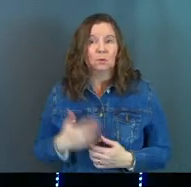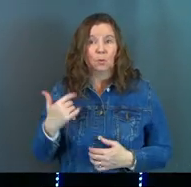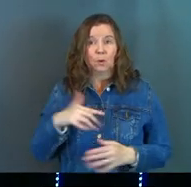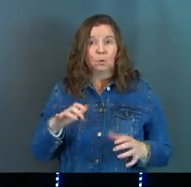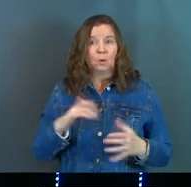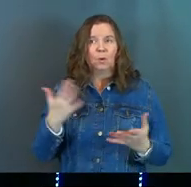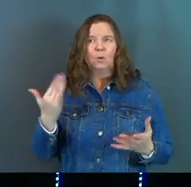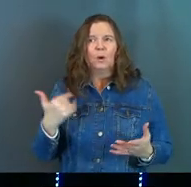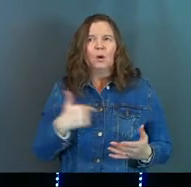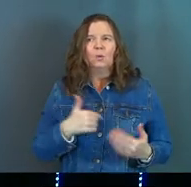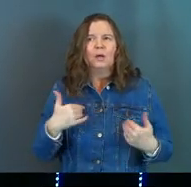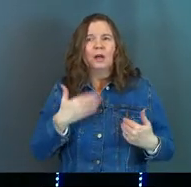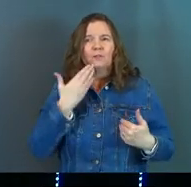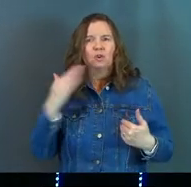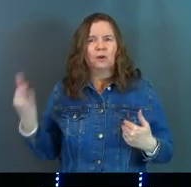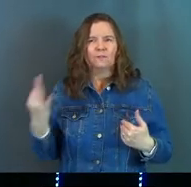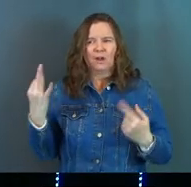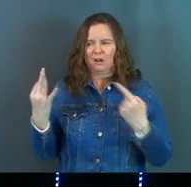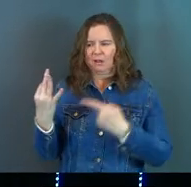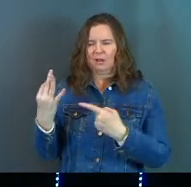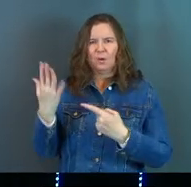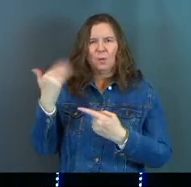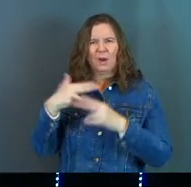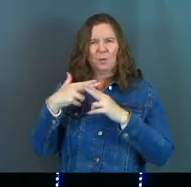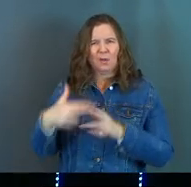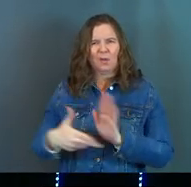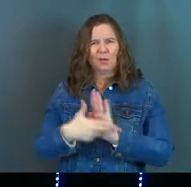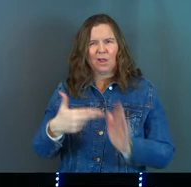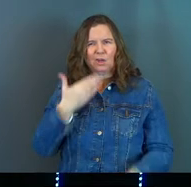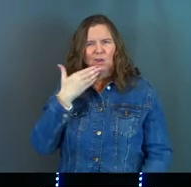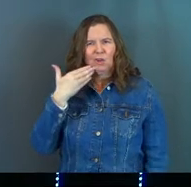Why do we do it? Why do we have Good Friday? Why do we call it good?